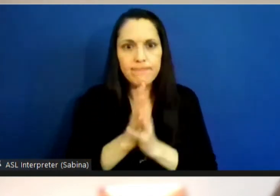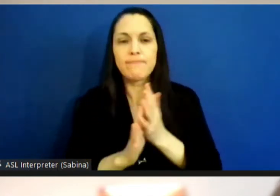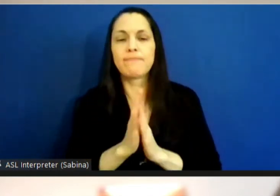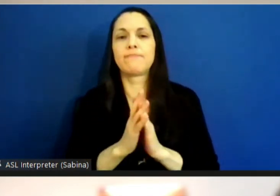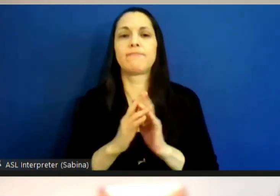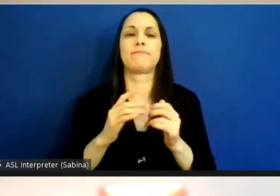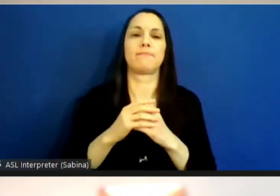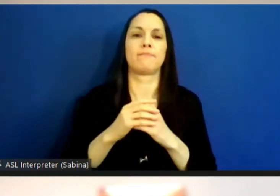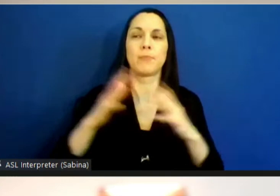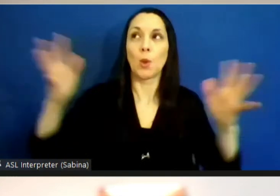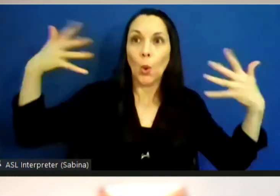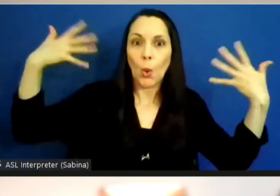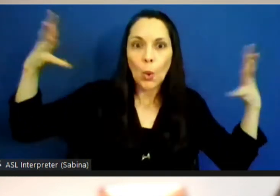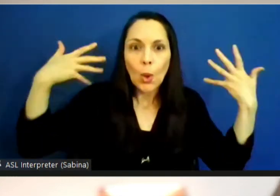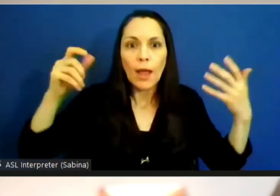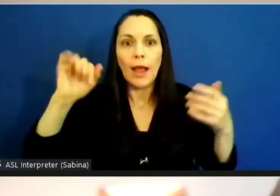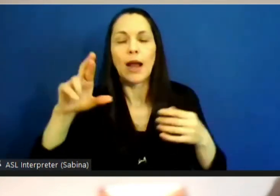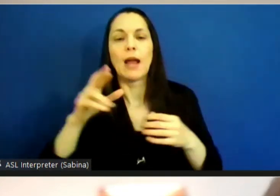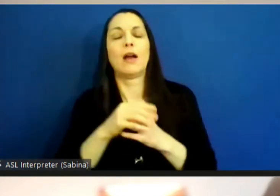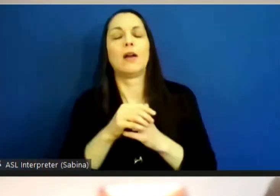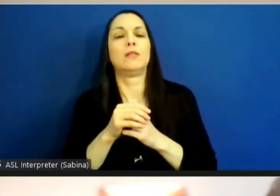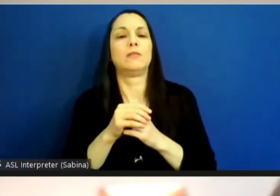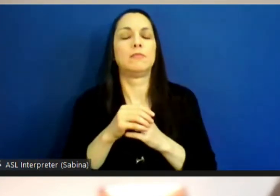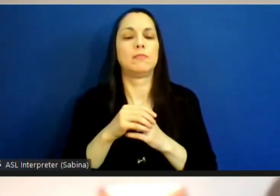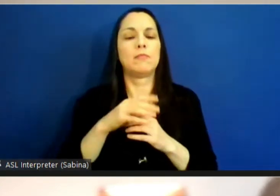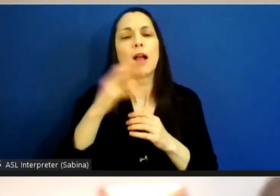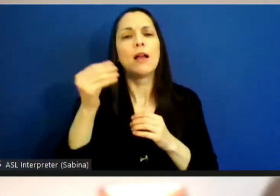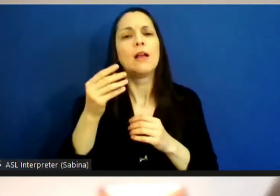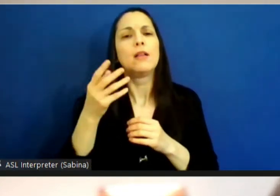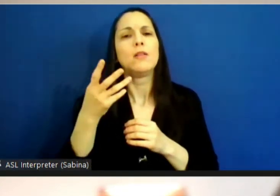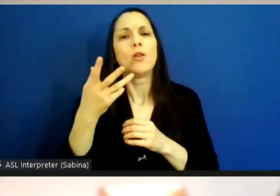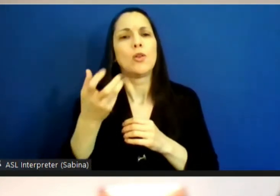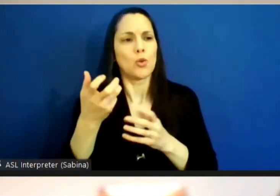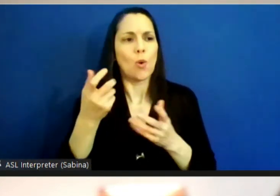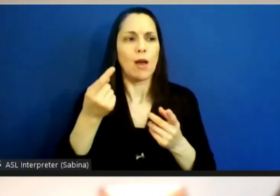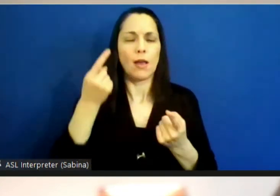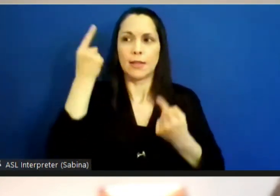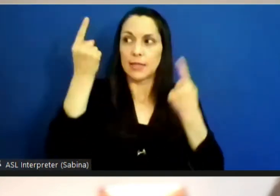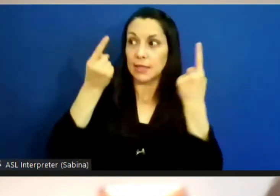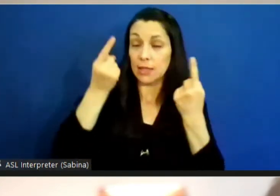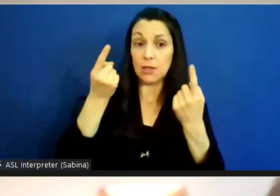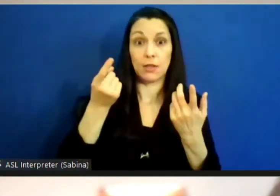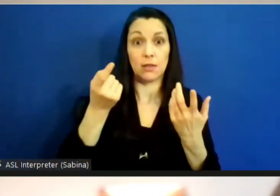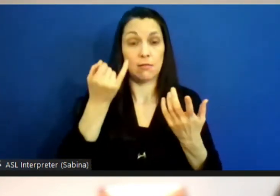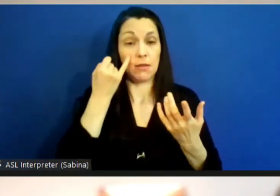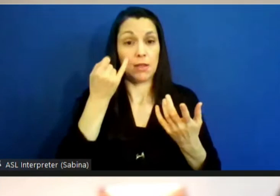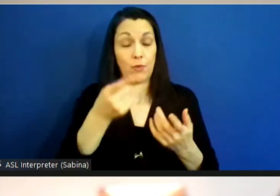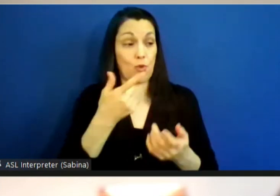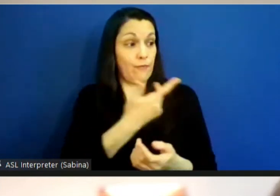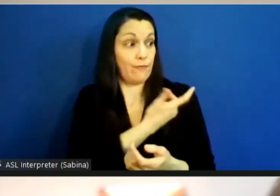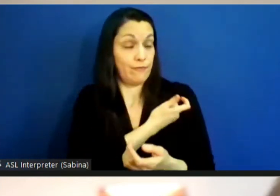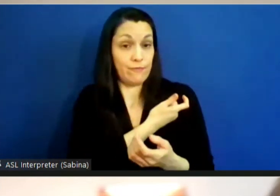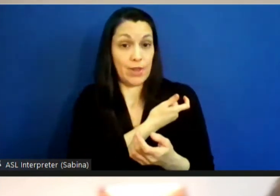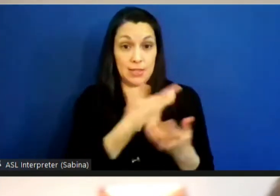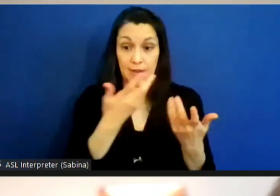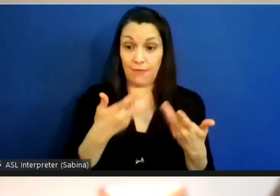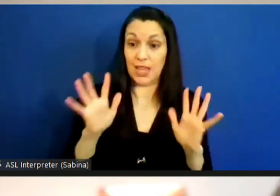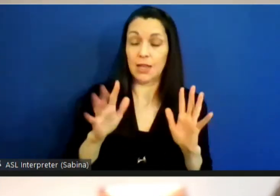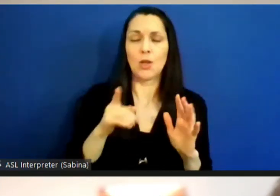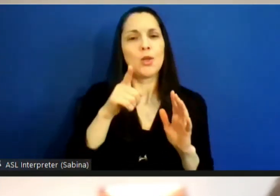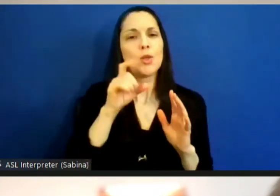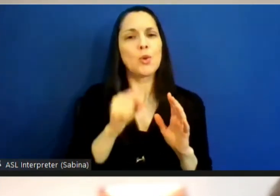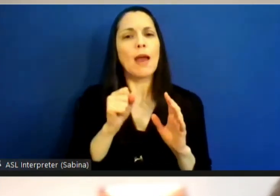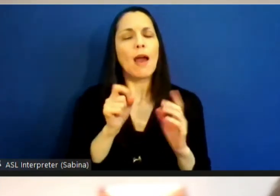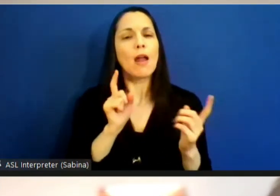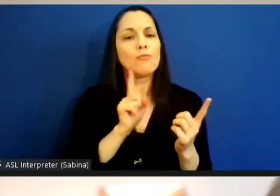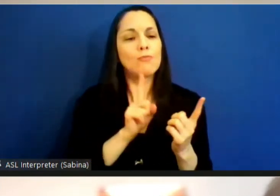testing. Of course, take into consideration the advantages if you are vaccinated, where you can be closer to other people and